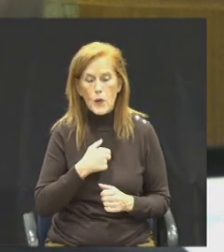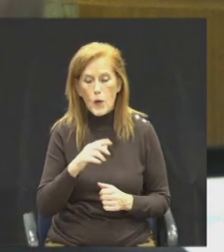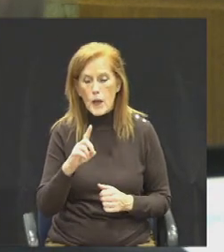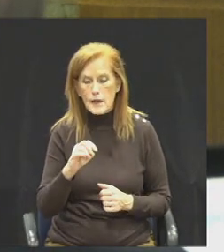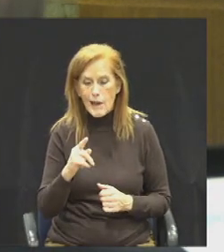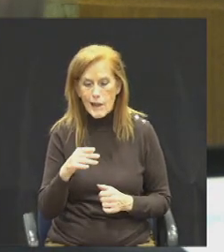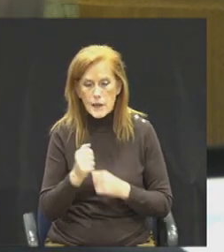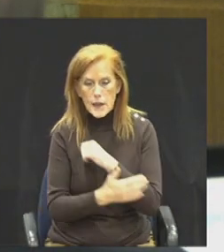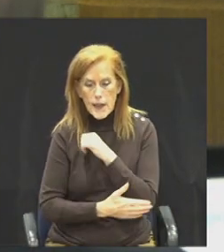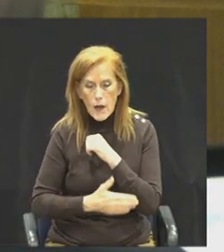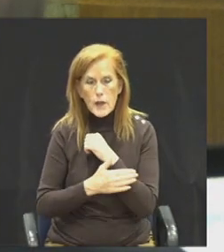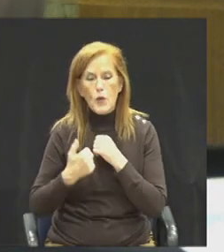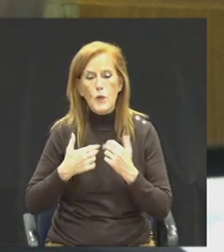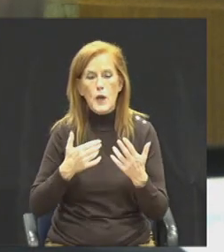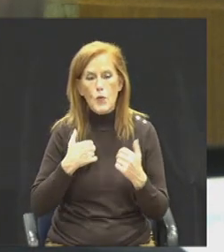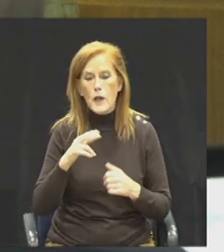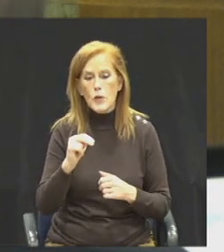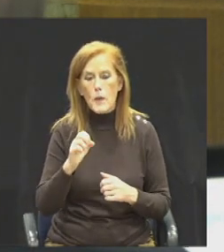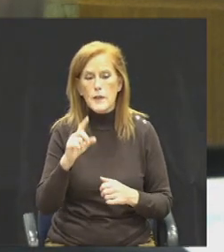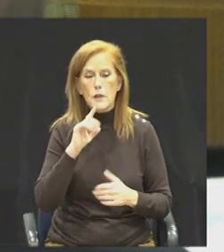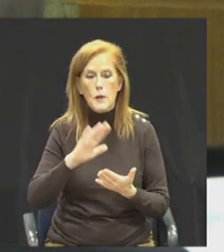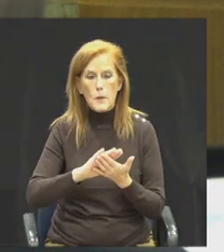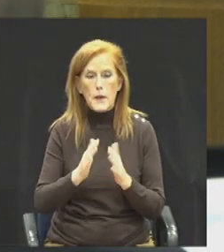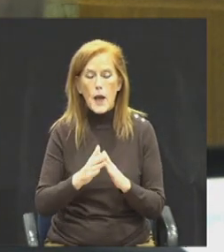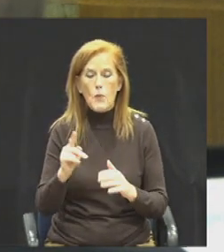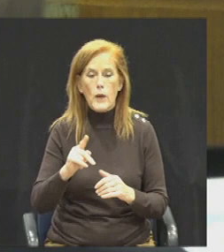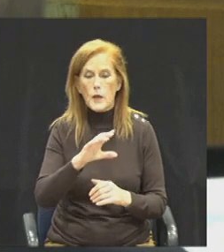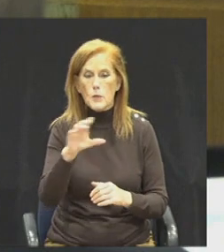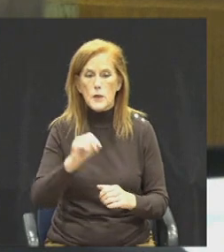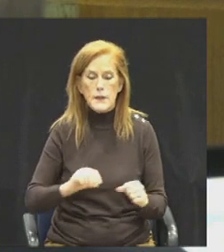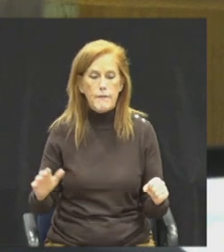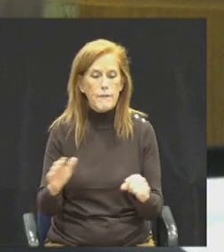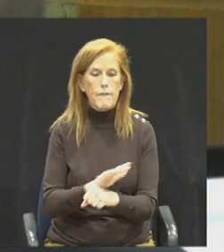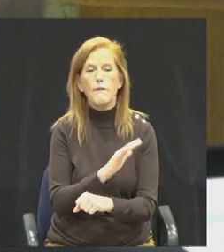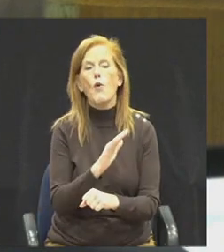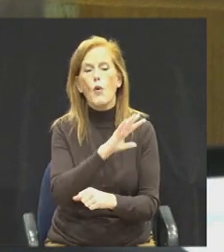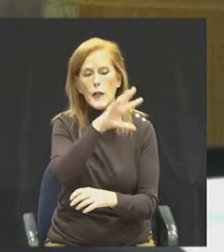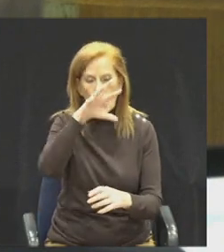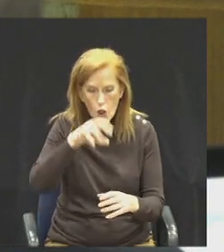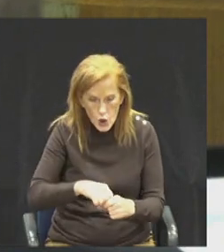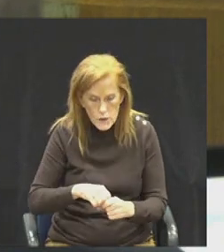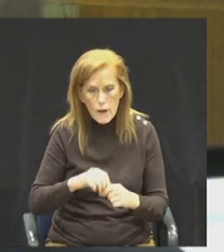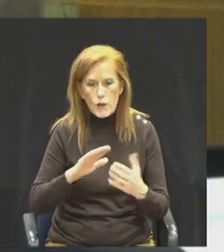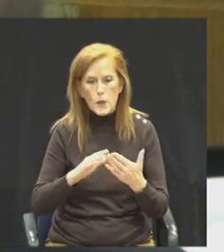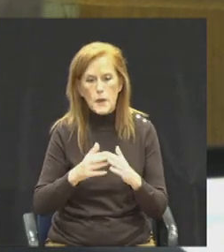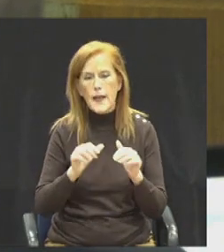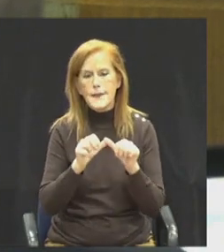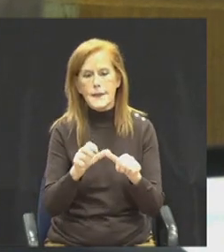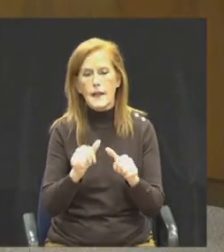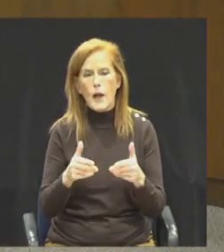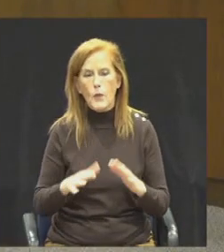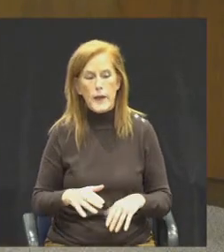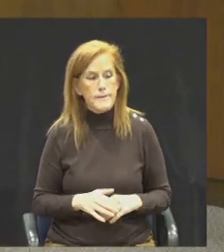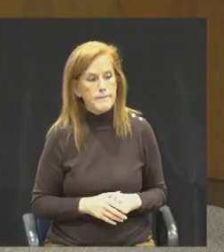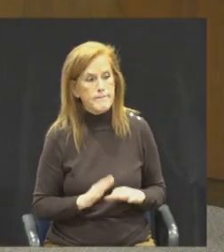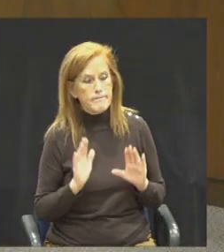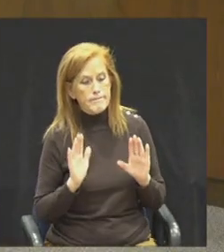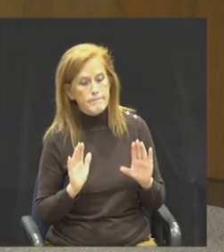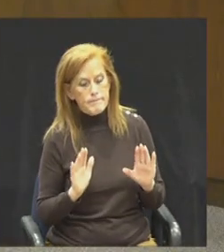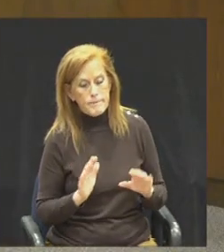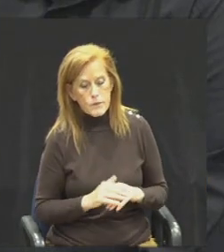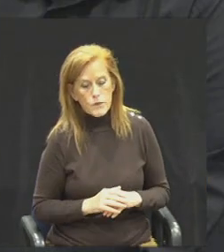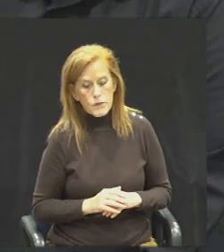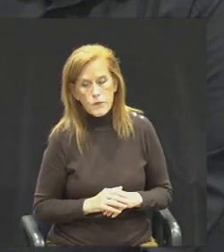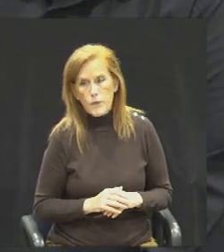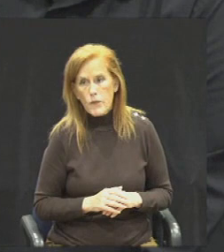want Nebraska to be a fully inclusive community and state, so. Mm-hmm. No, that's wonderful.